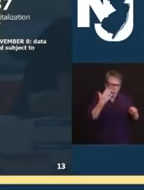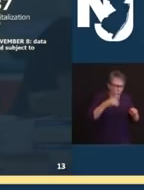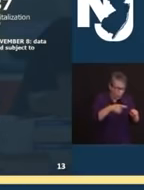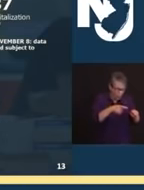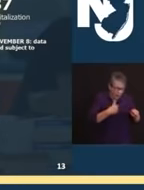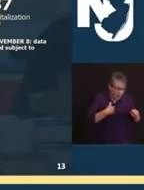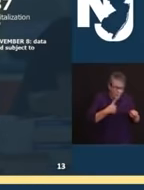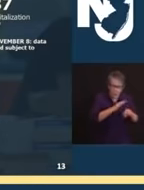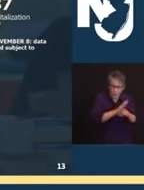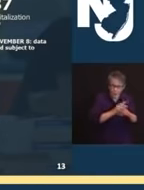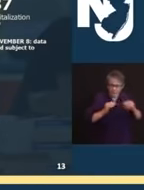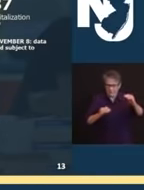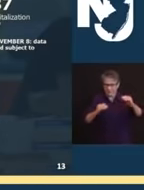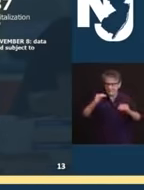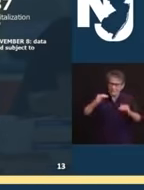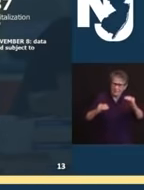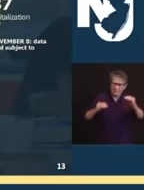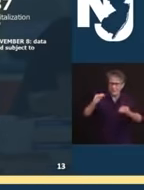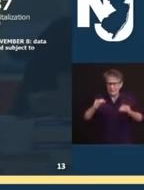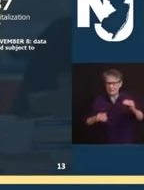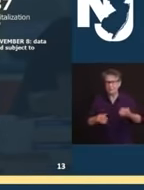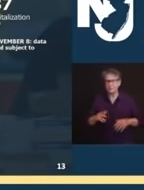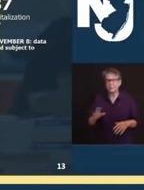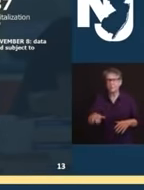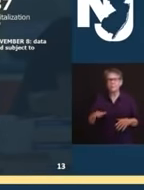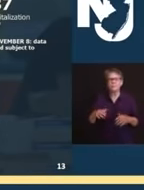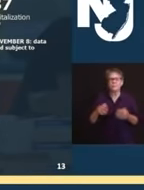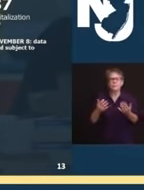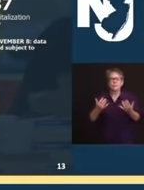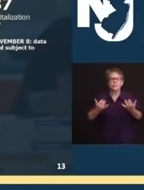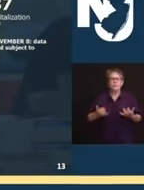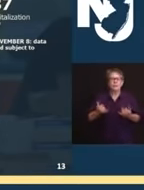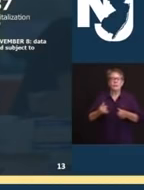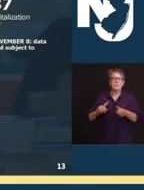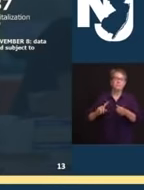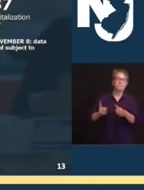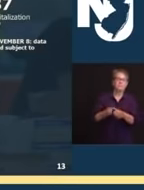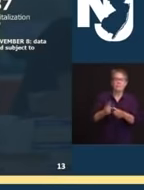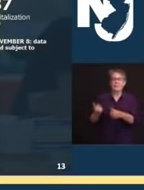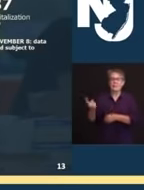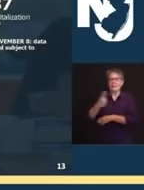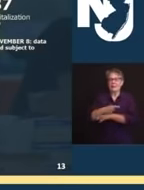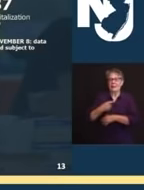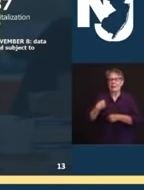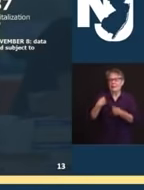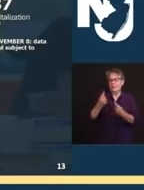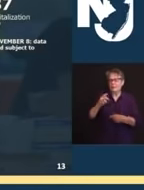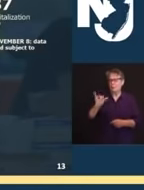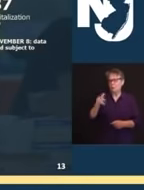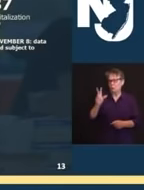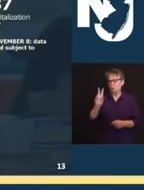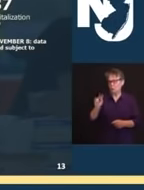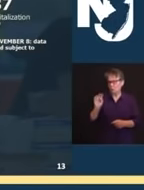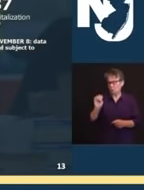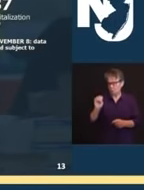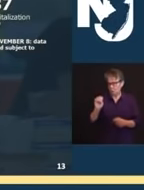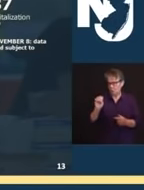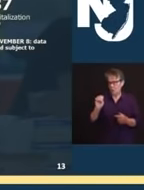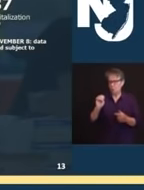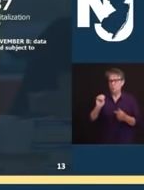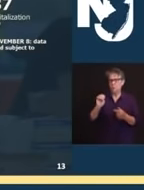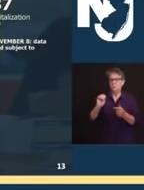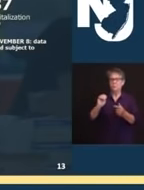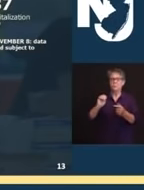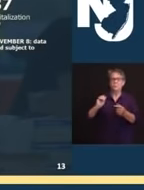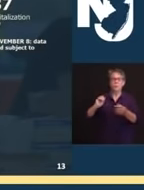first day, by the way, since June 9th. That's exactly 5 months to the day that the total hospitalizations has